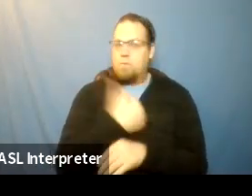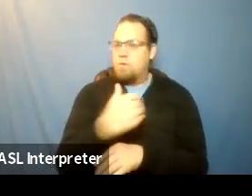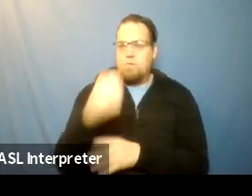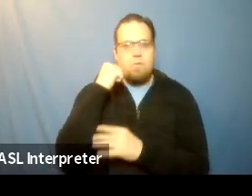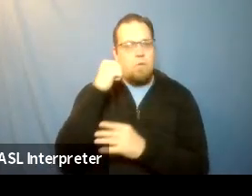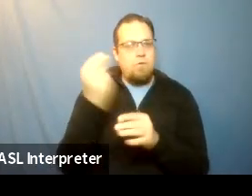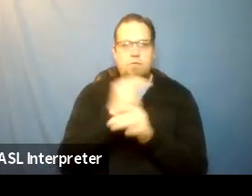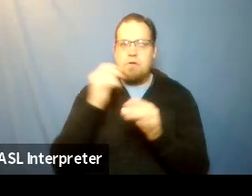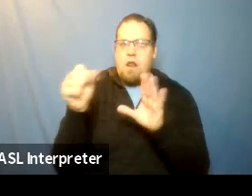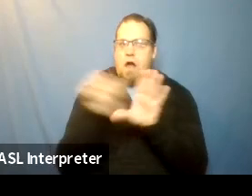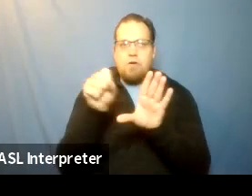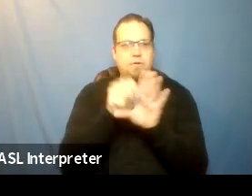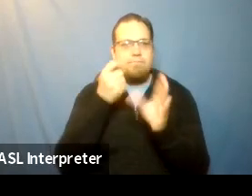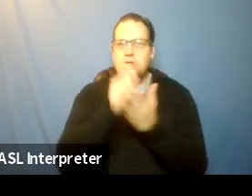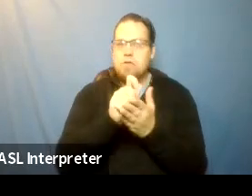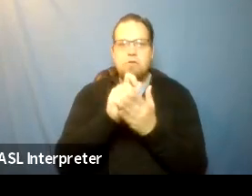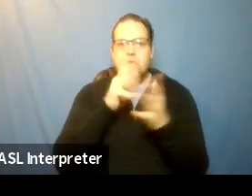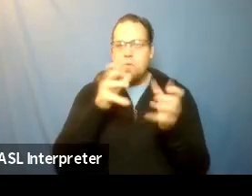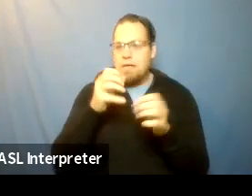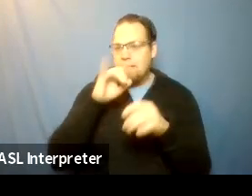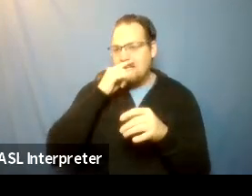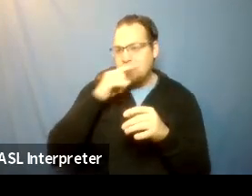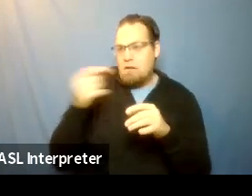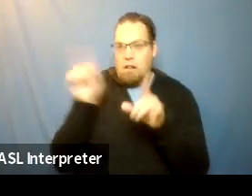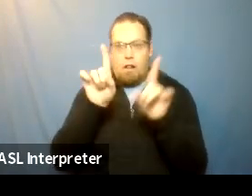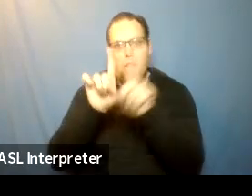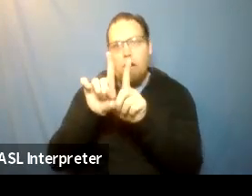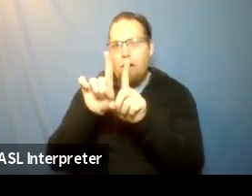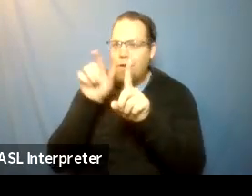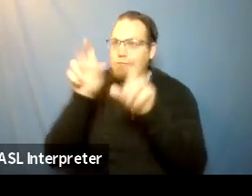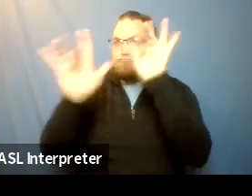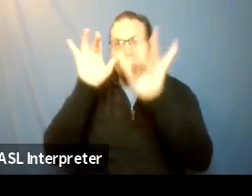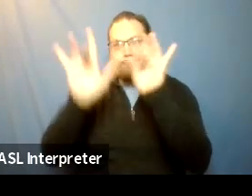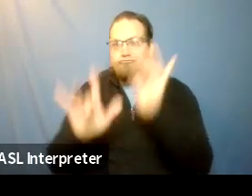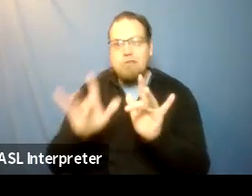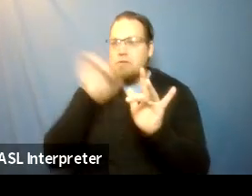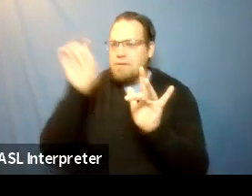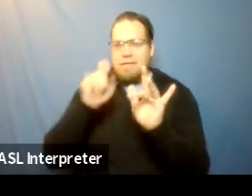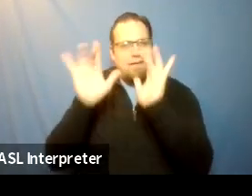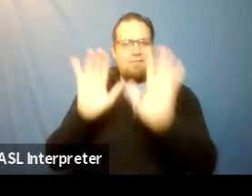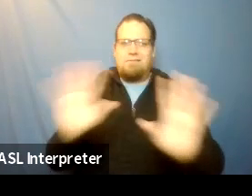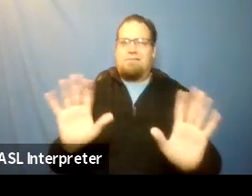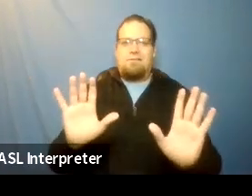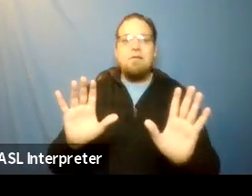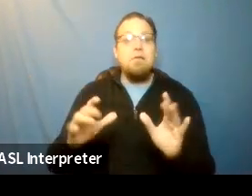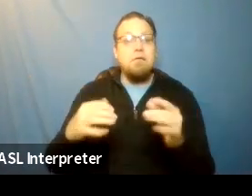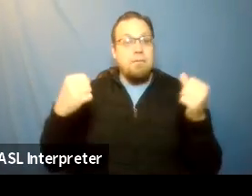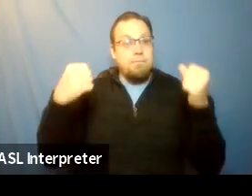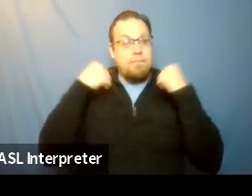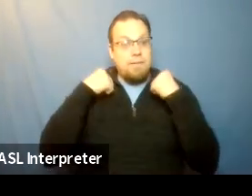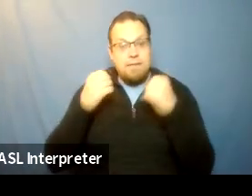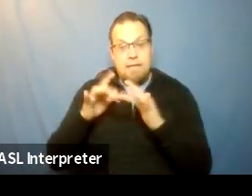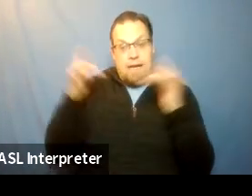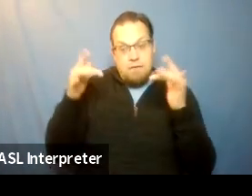lockers. We don't want kids next to each other using lockers, touching things that we don't need to touch. We're asking that we pack lightly, as the video